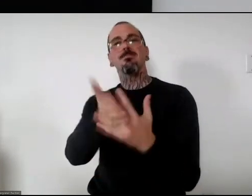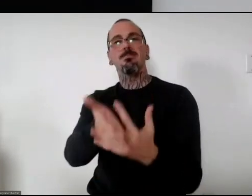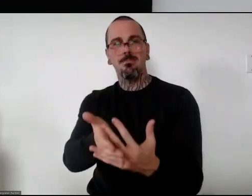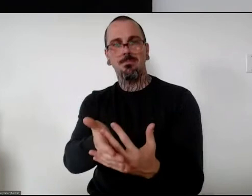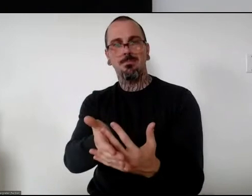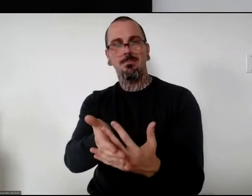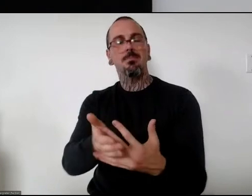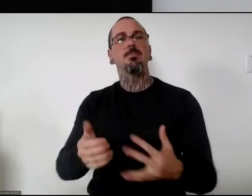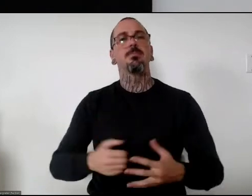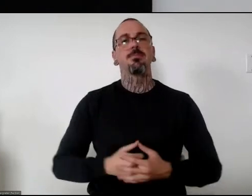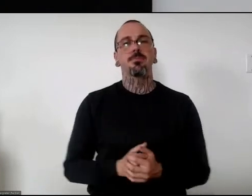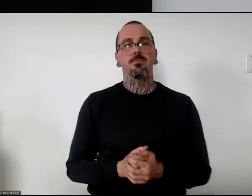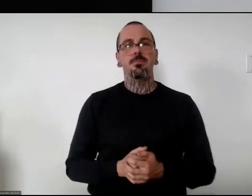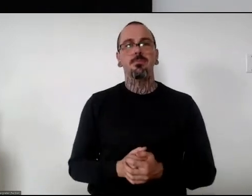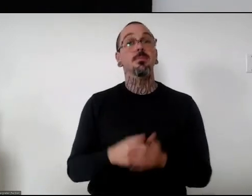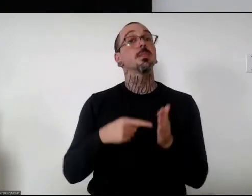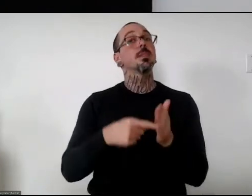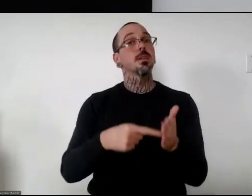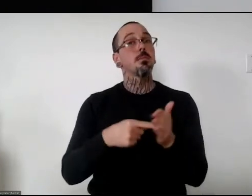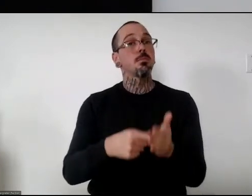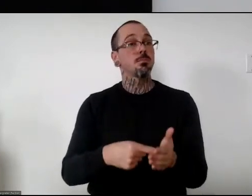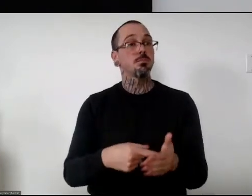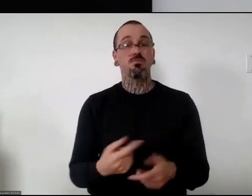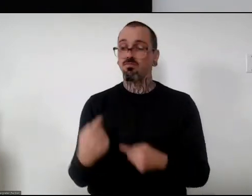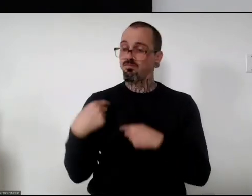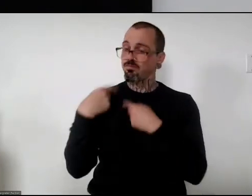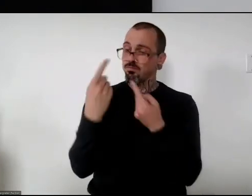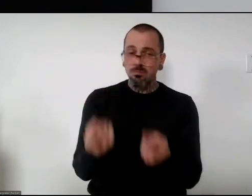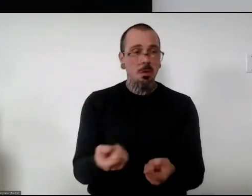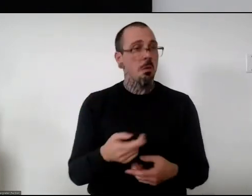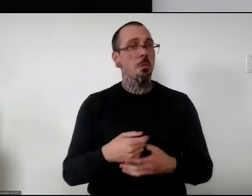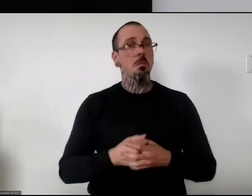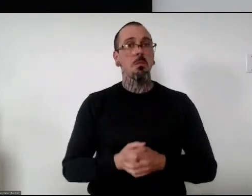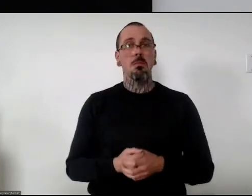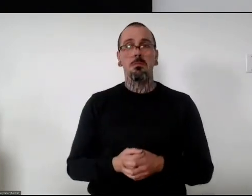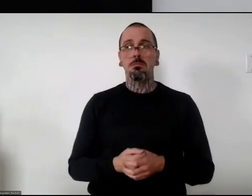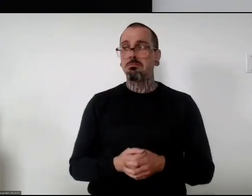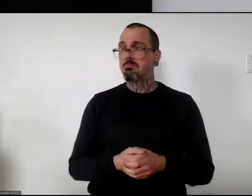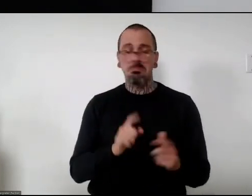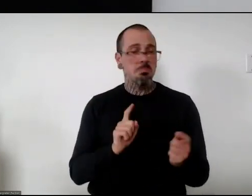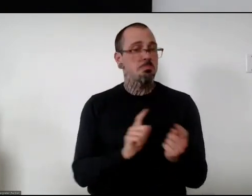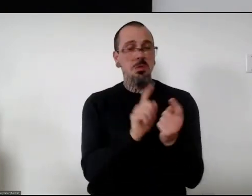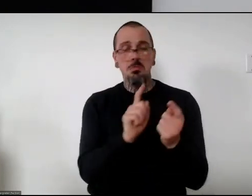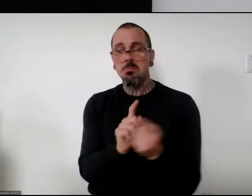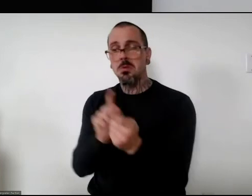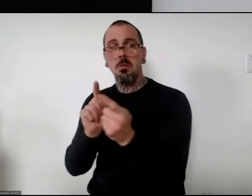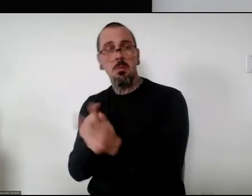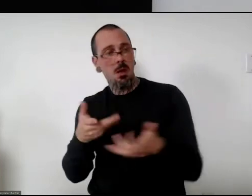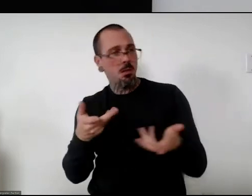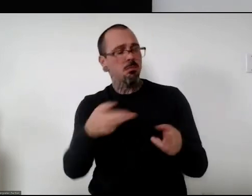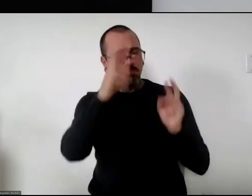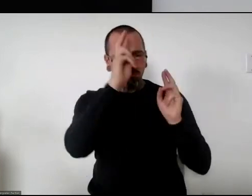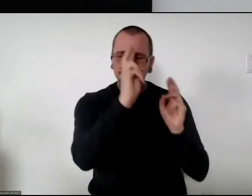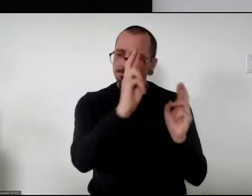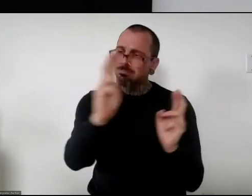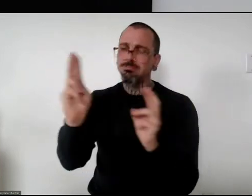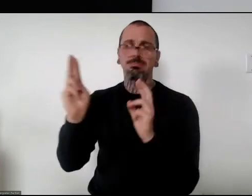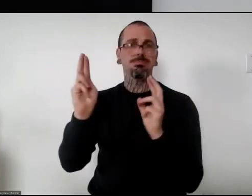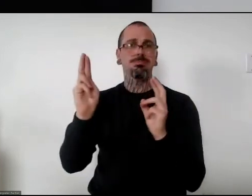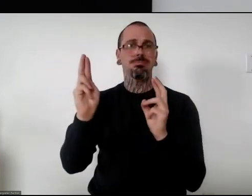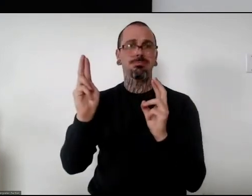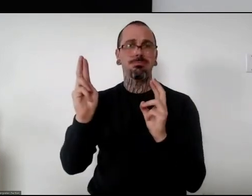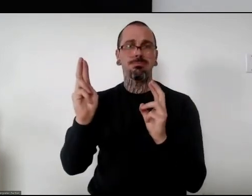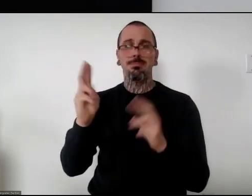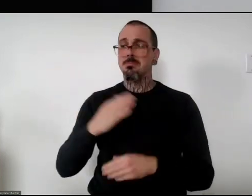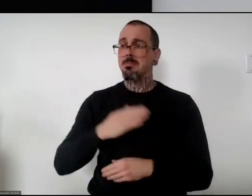my personal interactions, demonstrating that every individual is deserving of respect, and working with my government colleagues